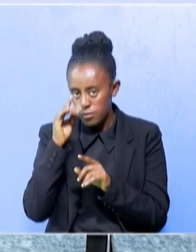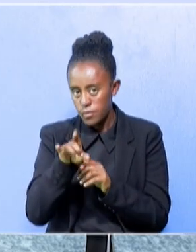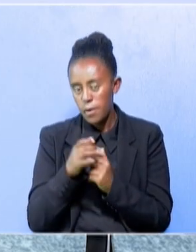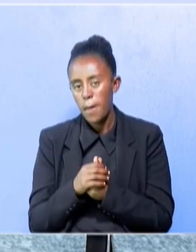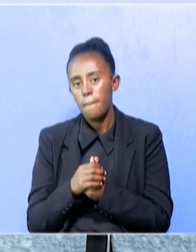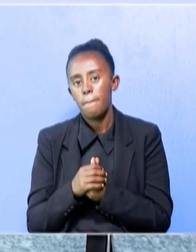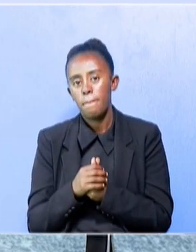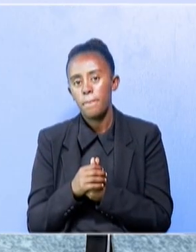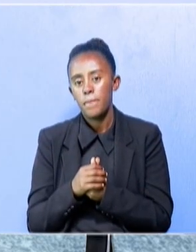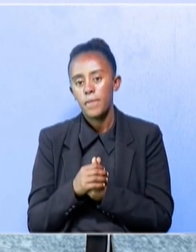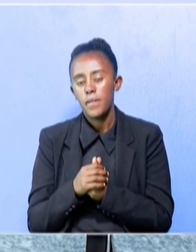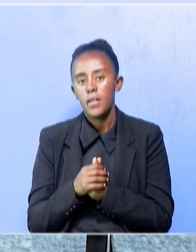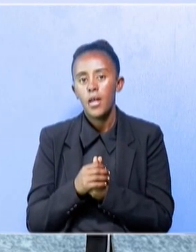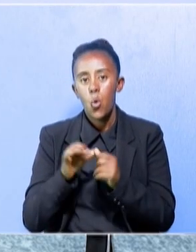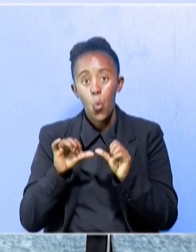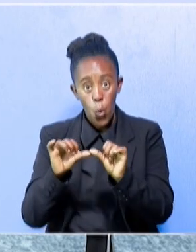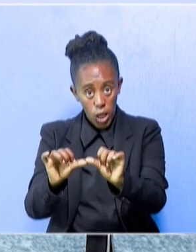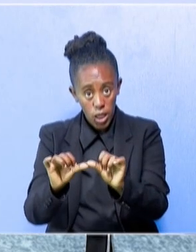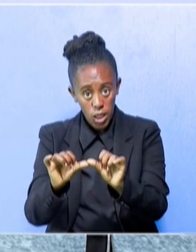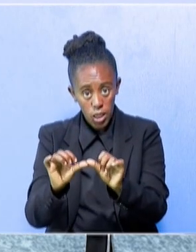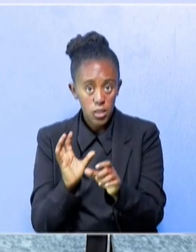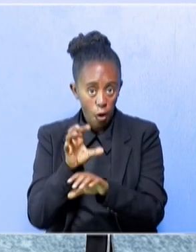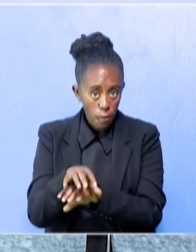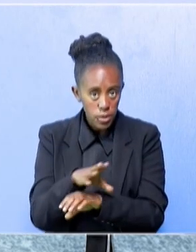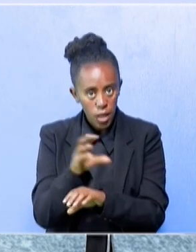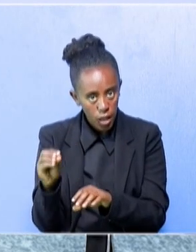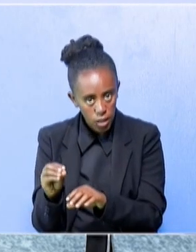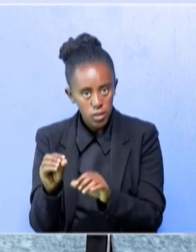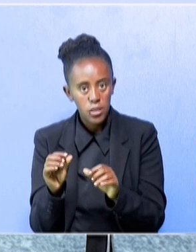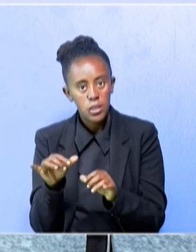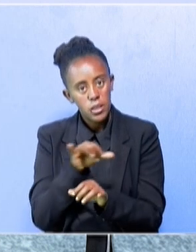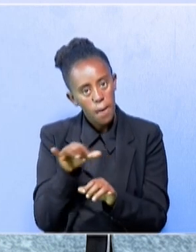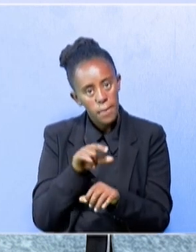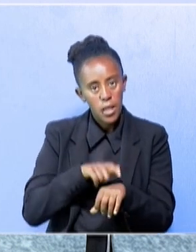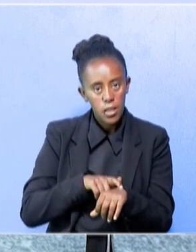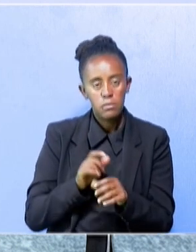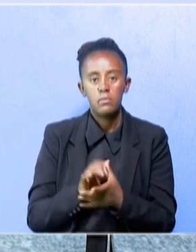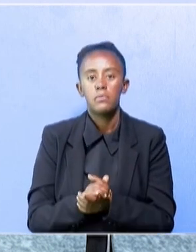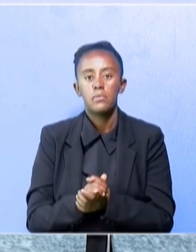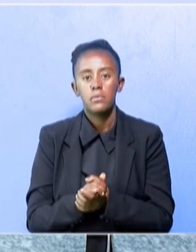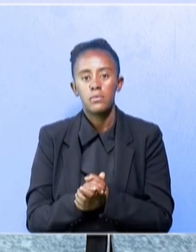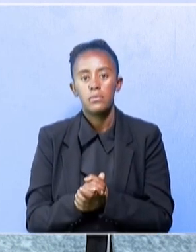ongoing actions, interrupted actions, simultaneous actions has to be emphasized here.